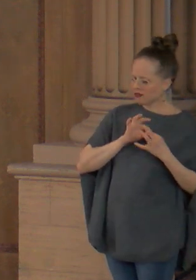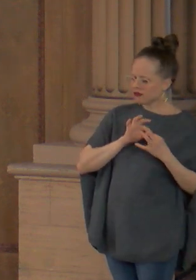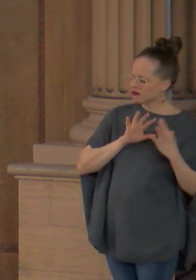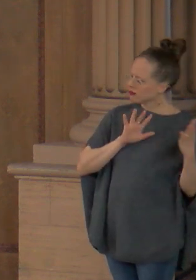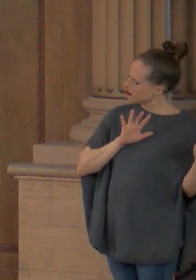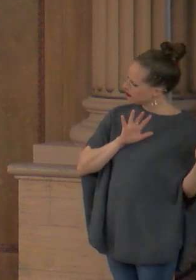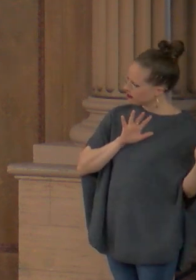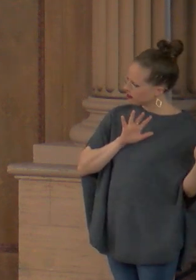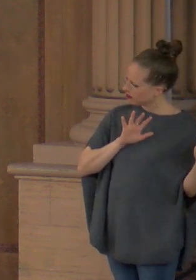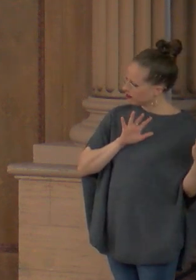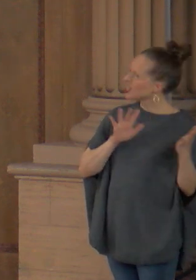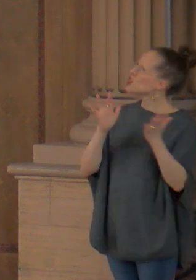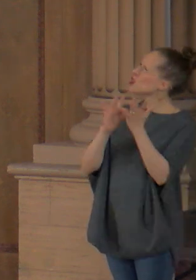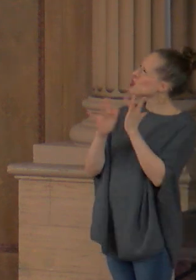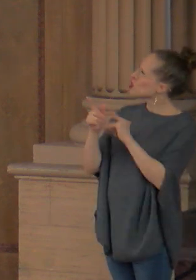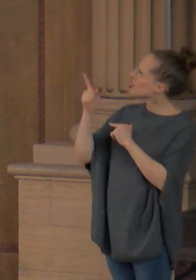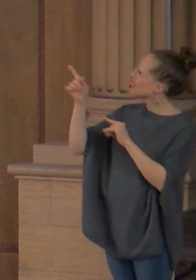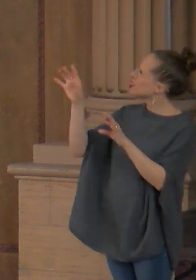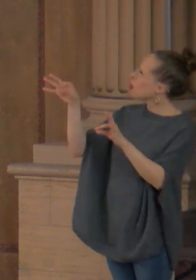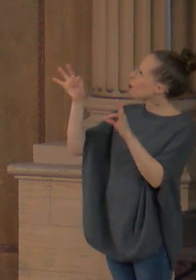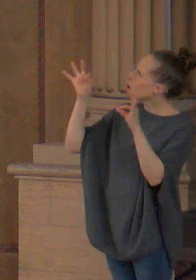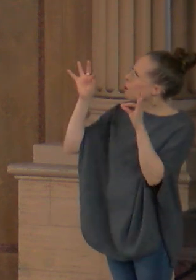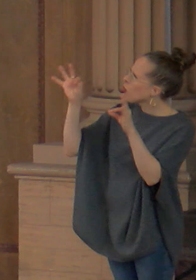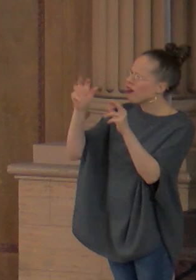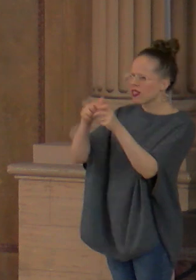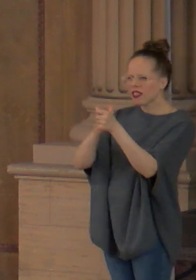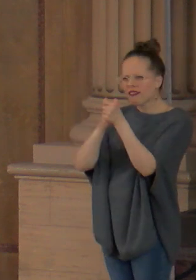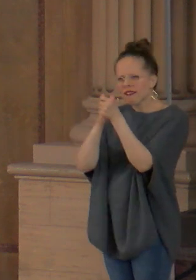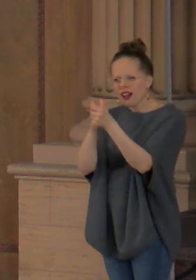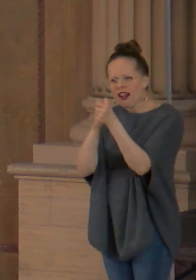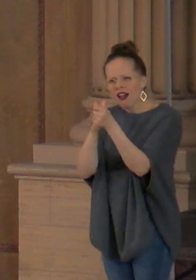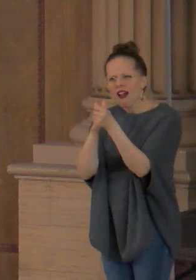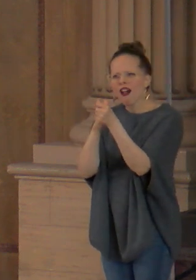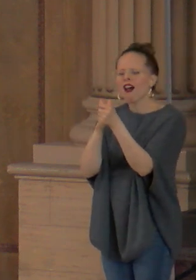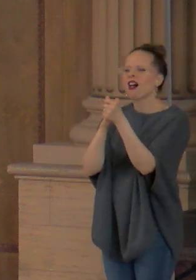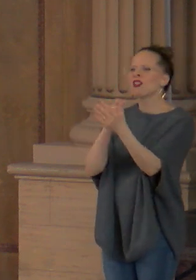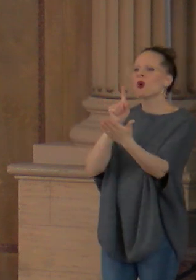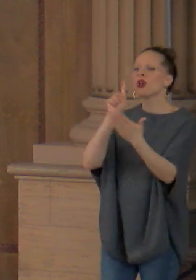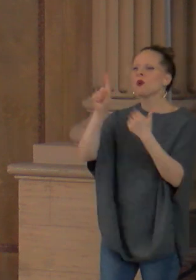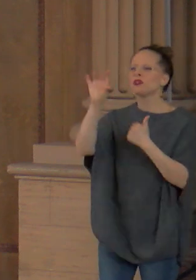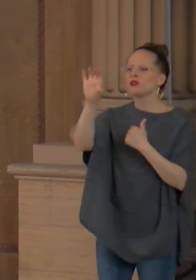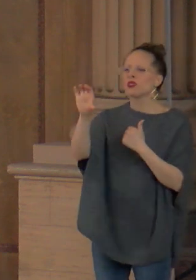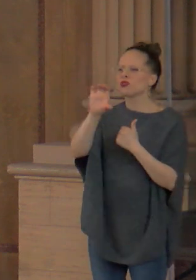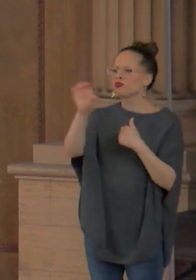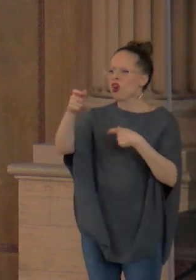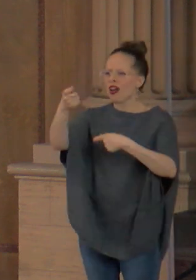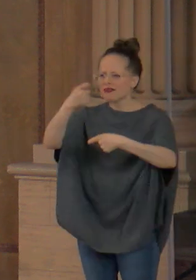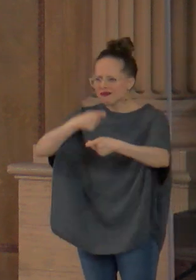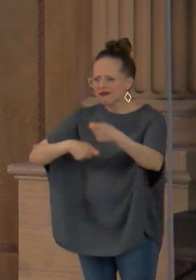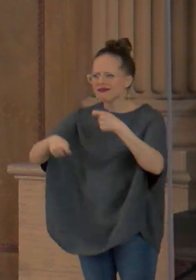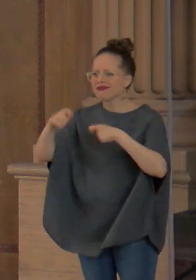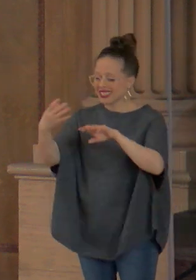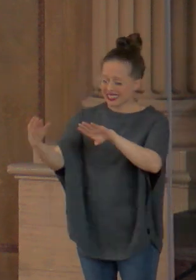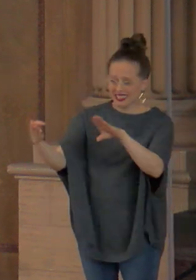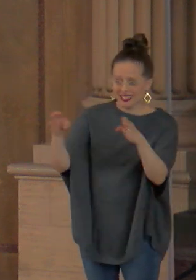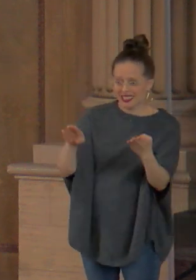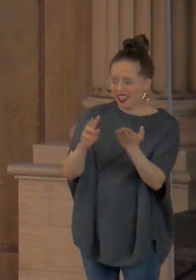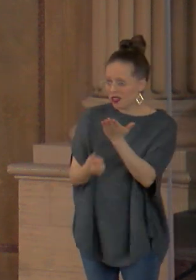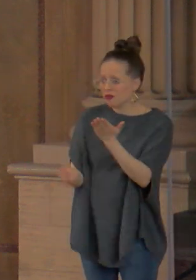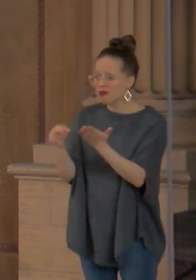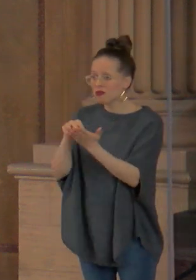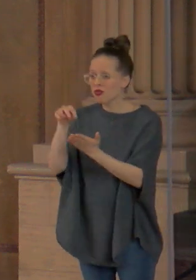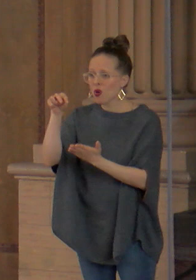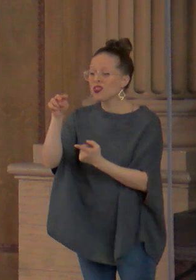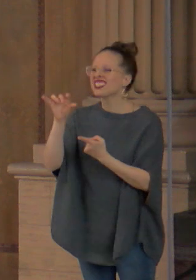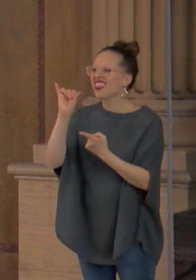Jesus perfectly kept the law. He perfectly kept the code. He went to the cross in our place. He died and he rose and we receive that